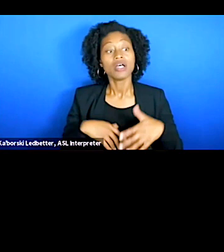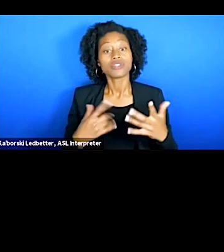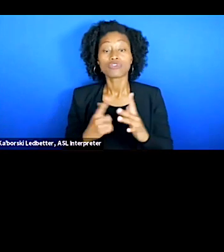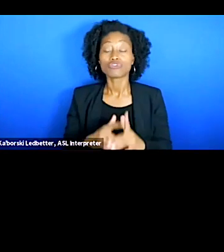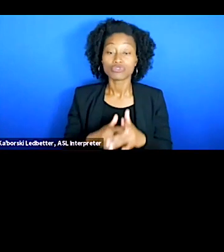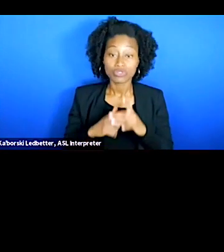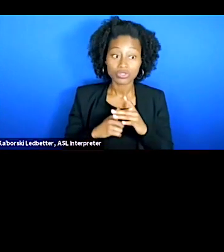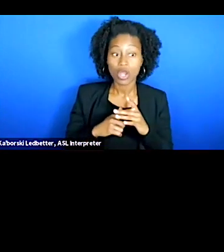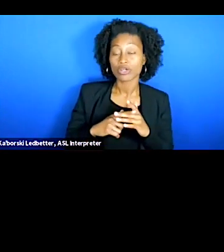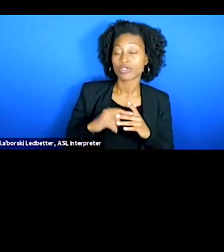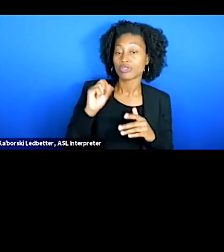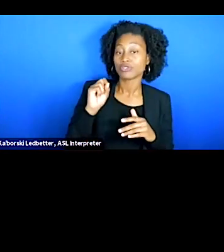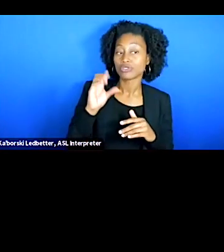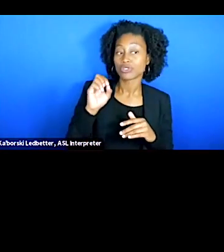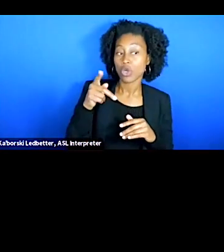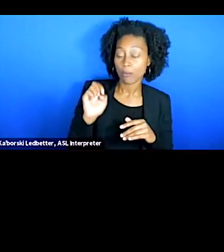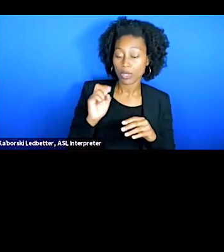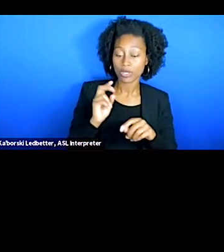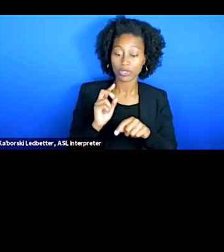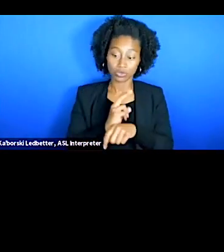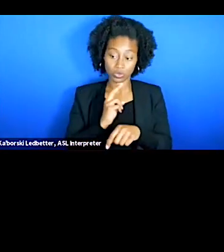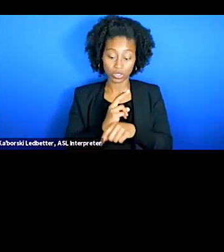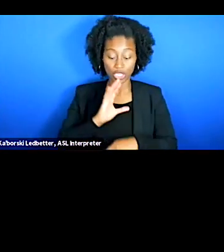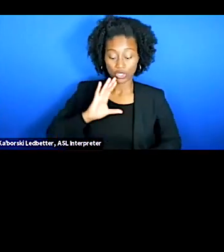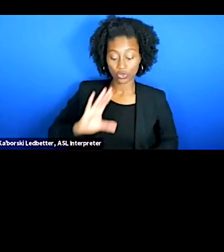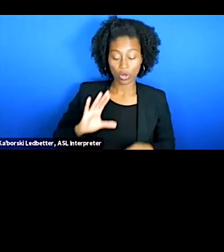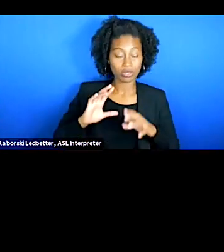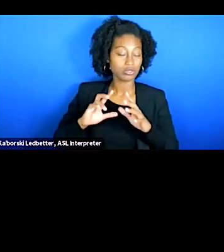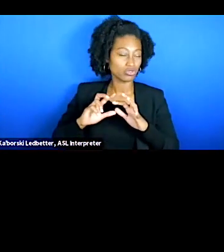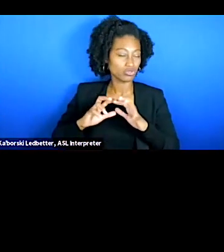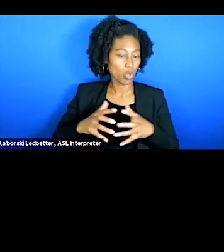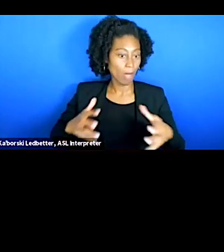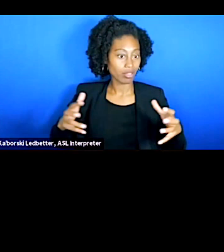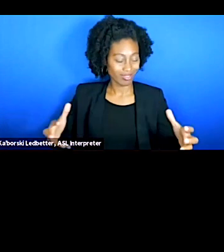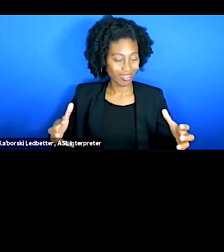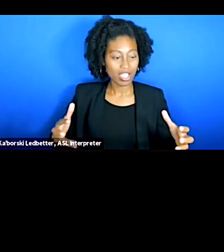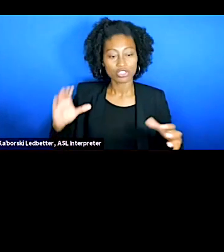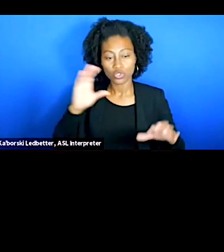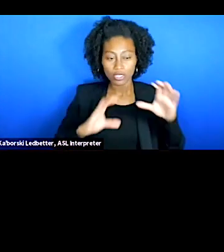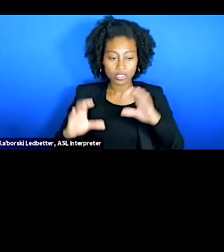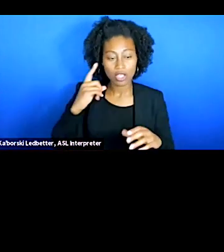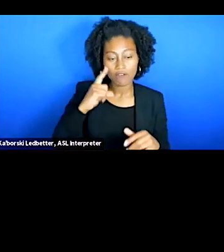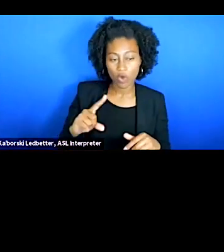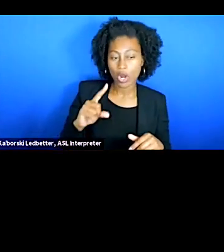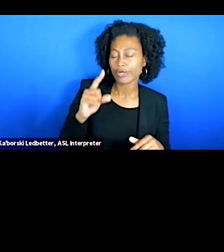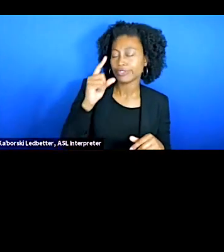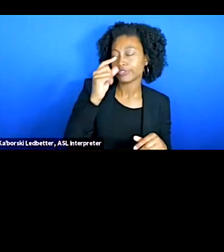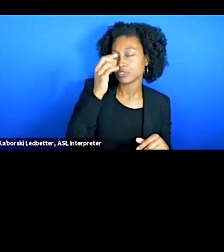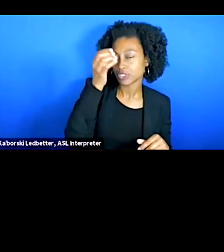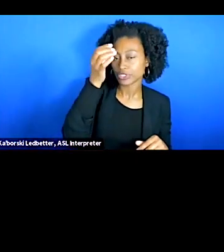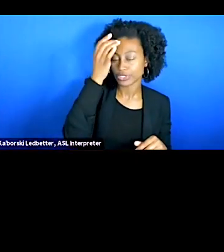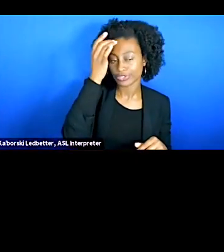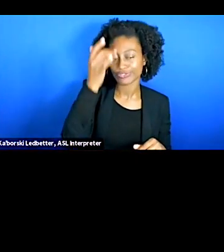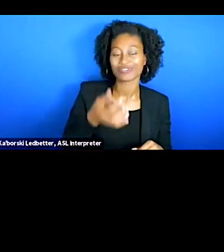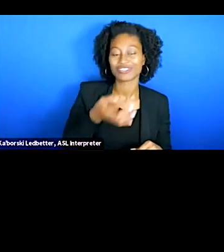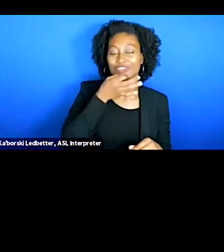snowballing, searching for further scholarship to be included in the metasynthesis. So to get to